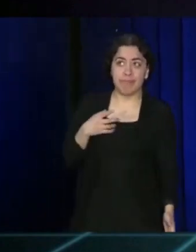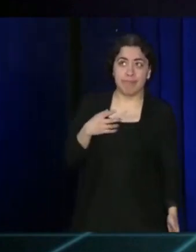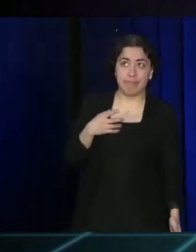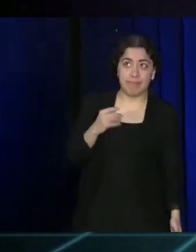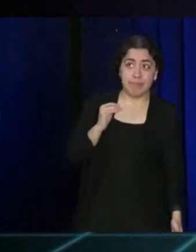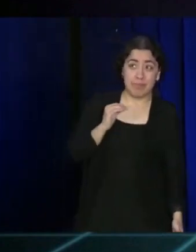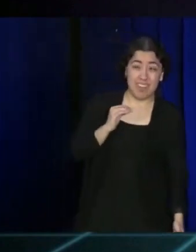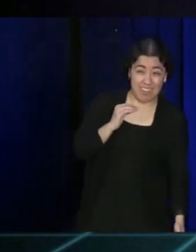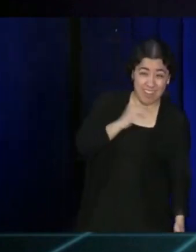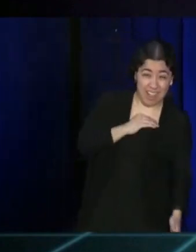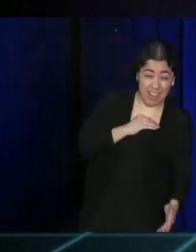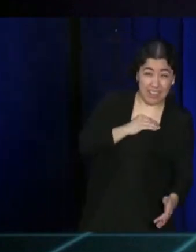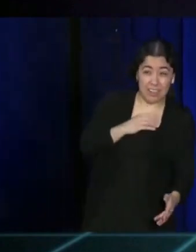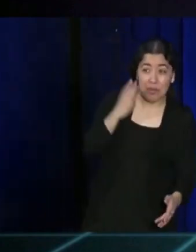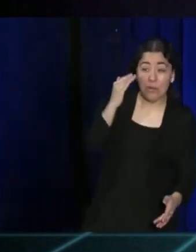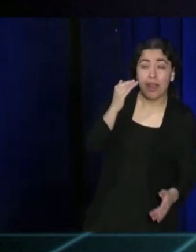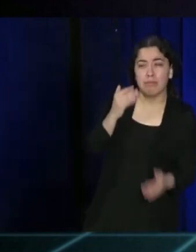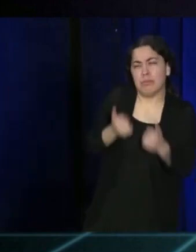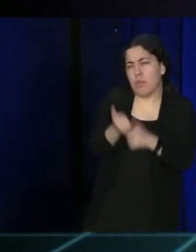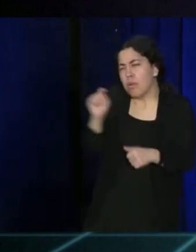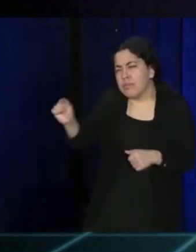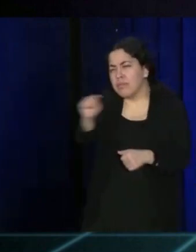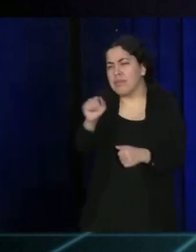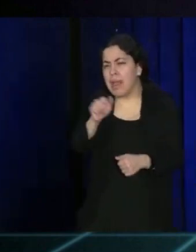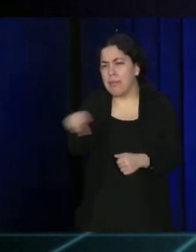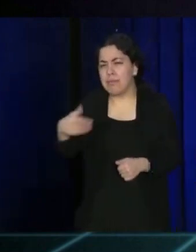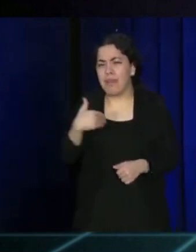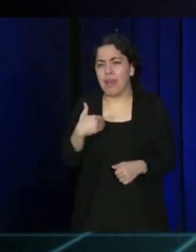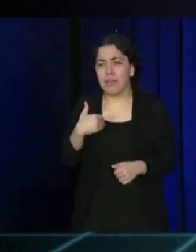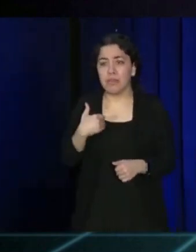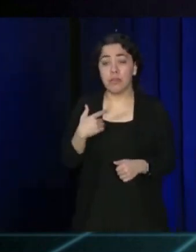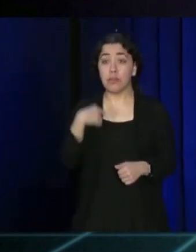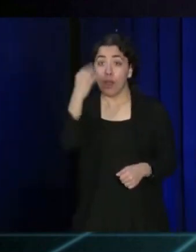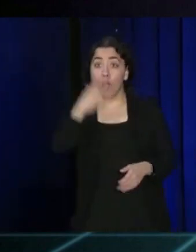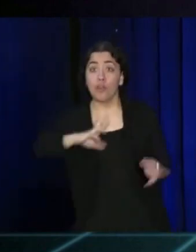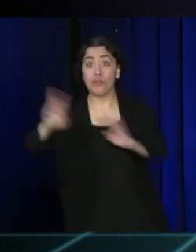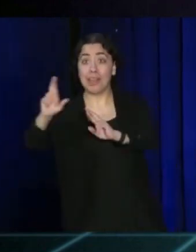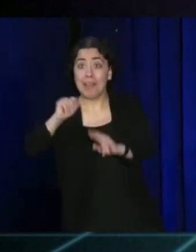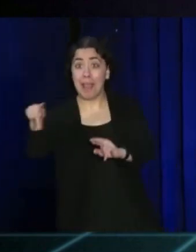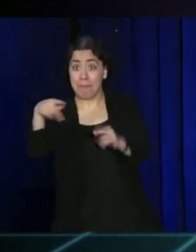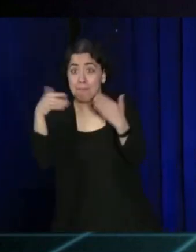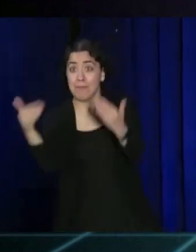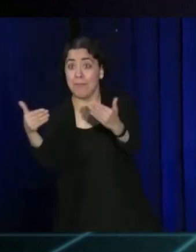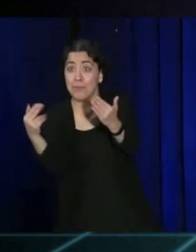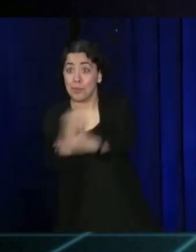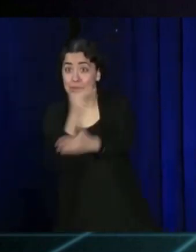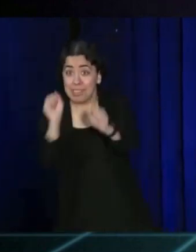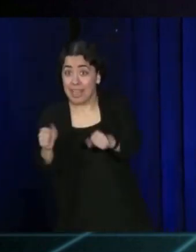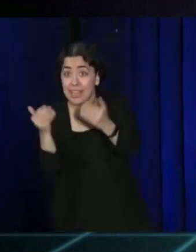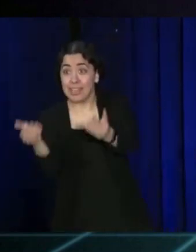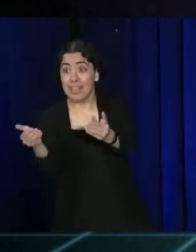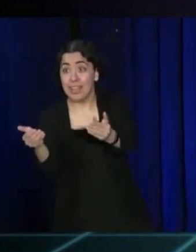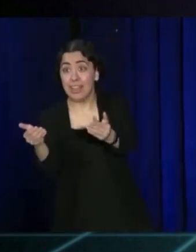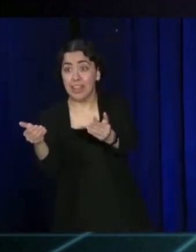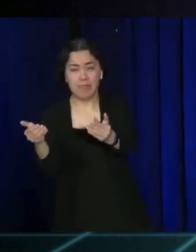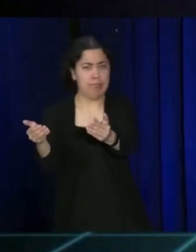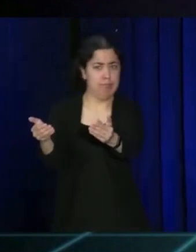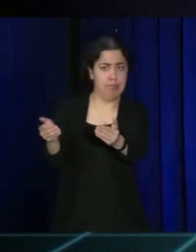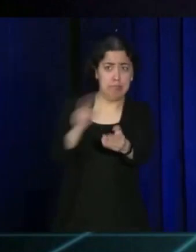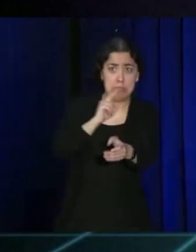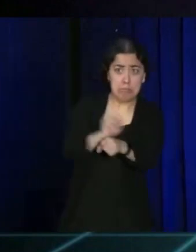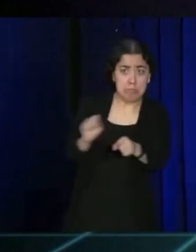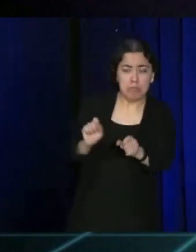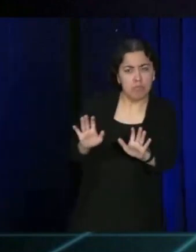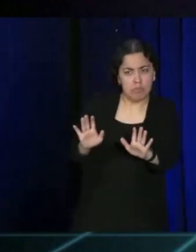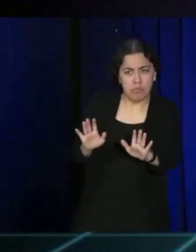Most of us probably have something like this in our apps where we're telling this lie. The app is ready. you can start using it. That's the lie we're telling our users. But in